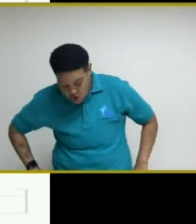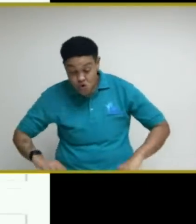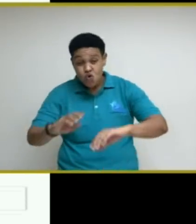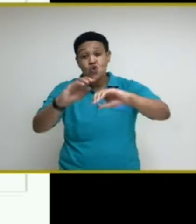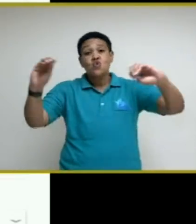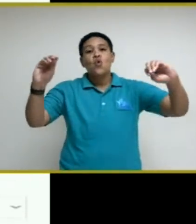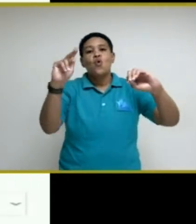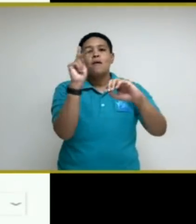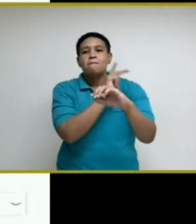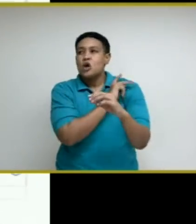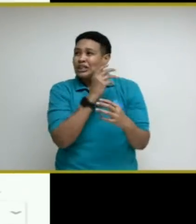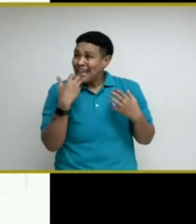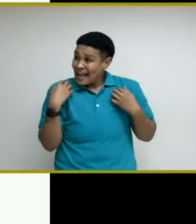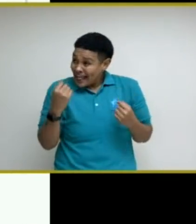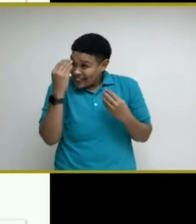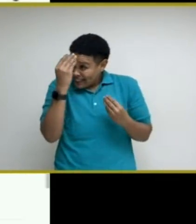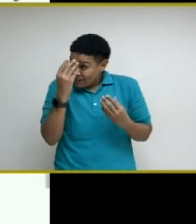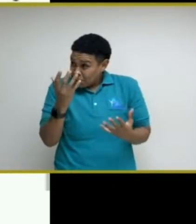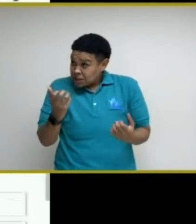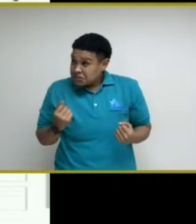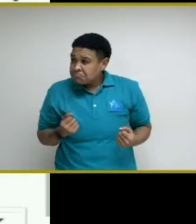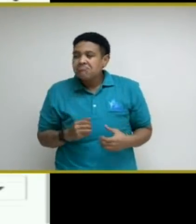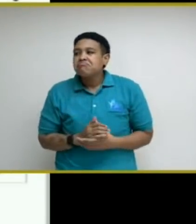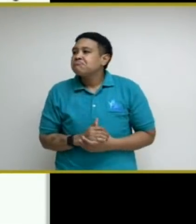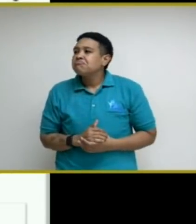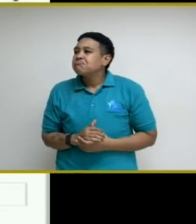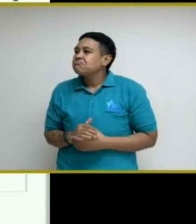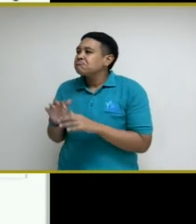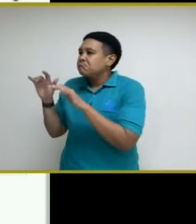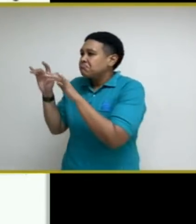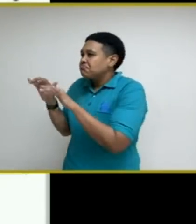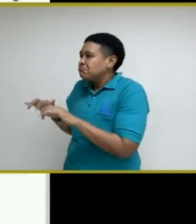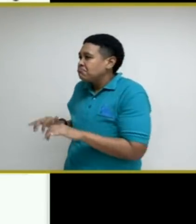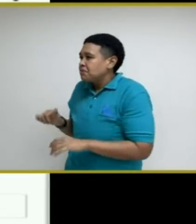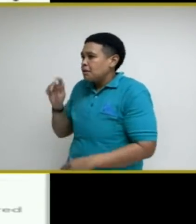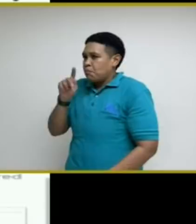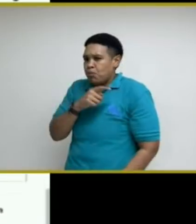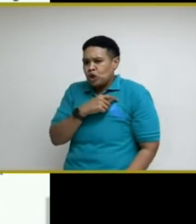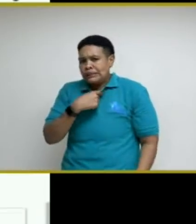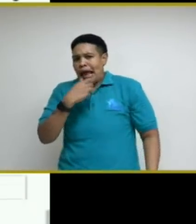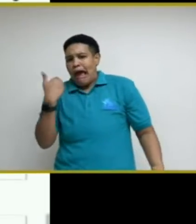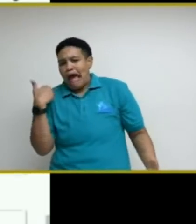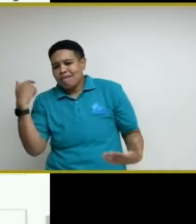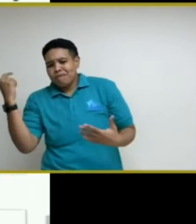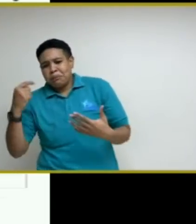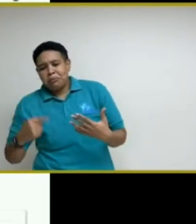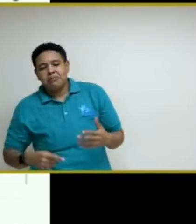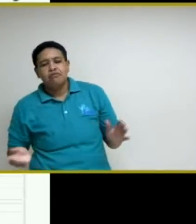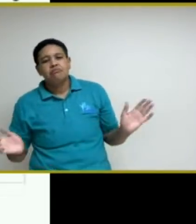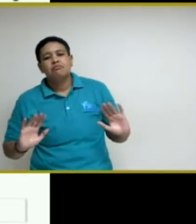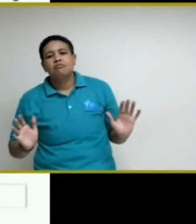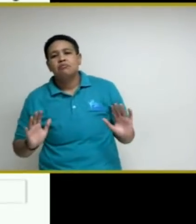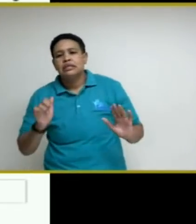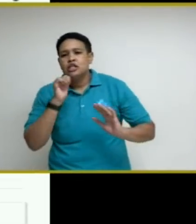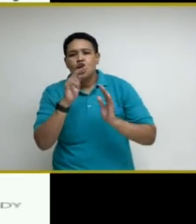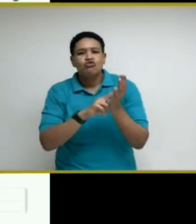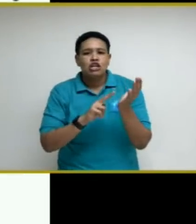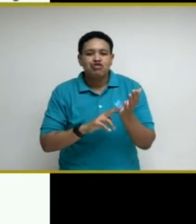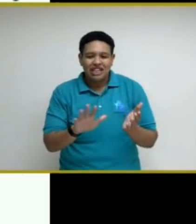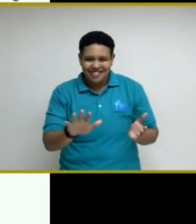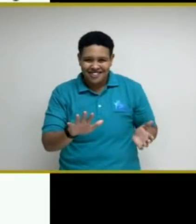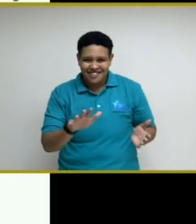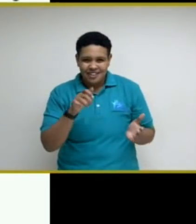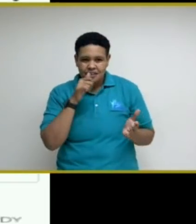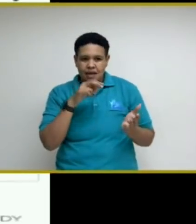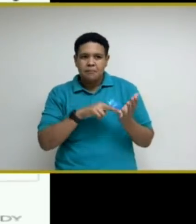collected, so your personal health information will not be included in that. It's not a registration tool, so it's not that